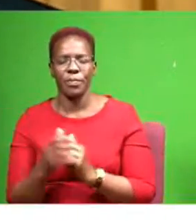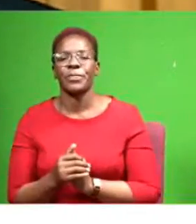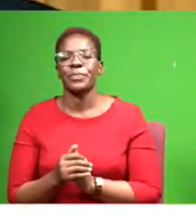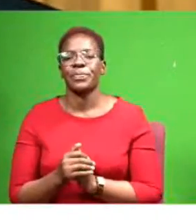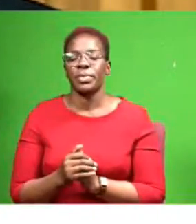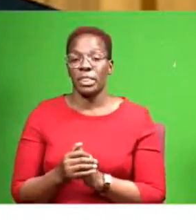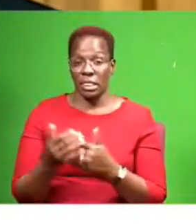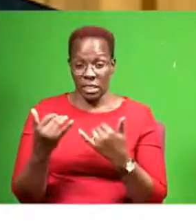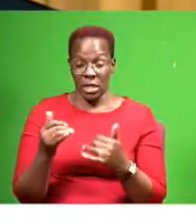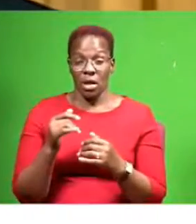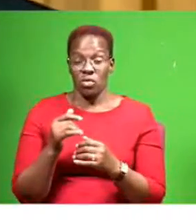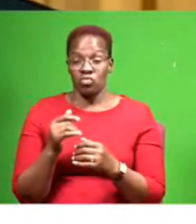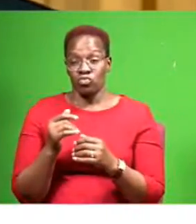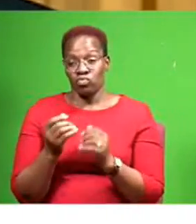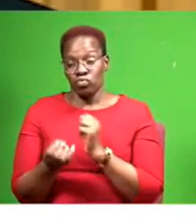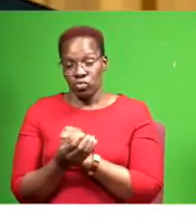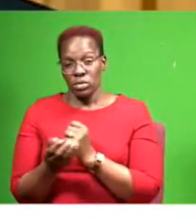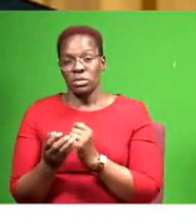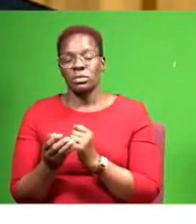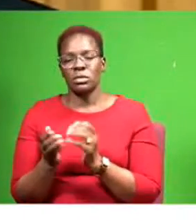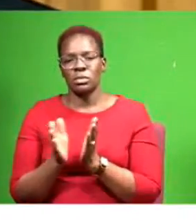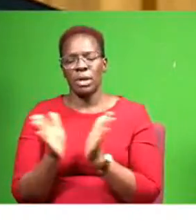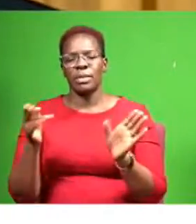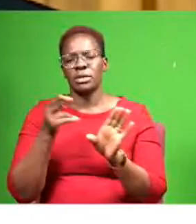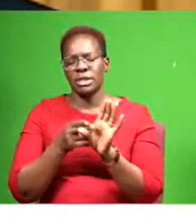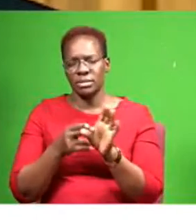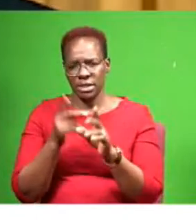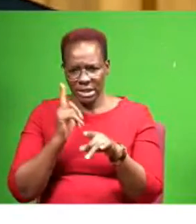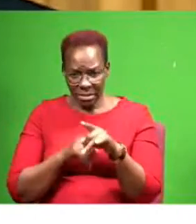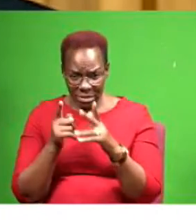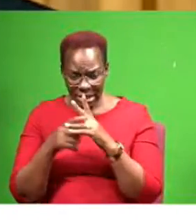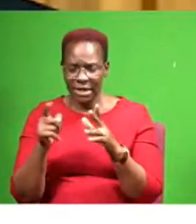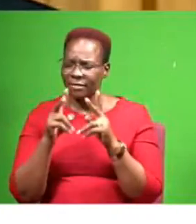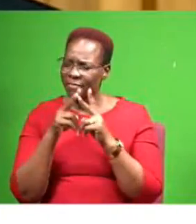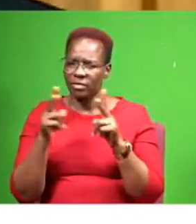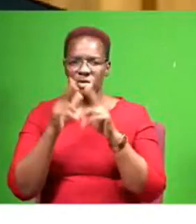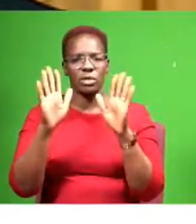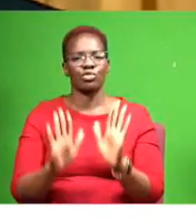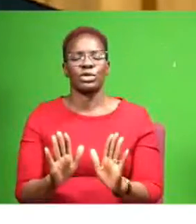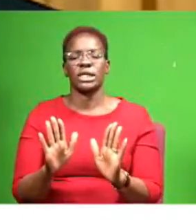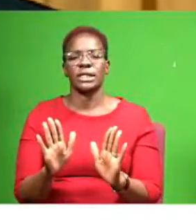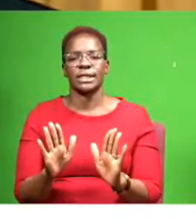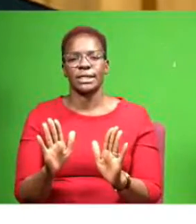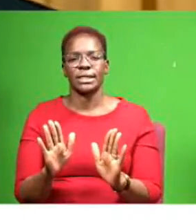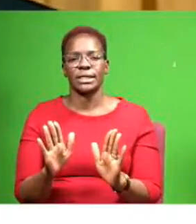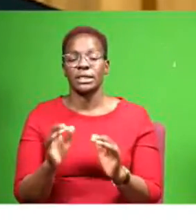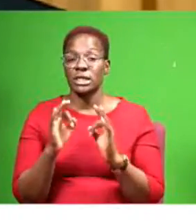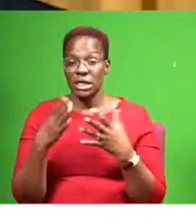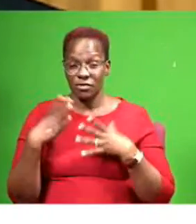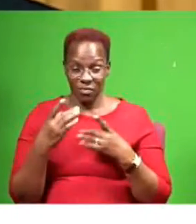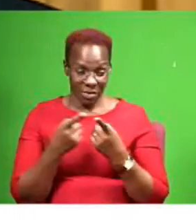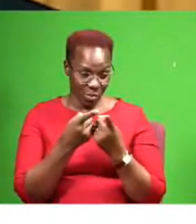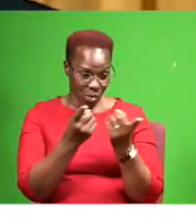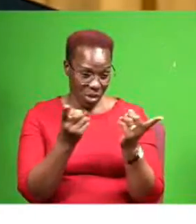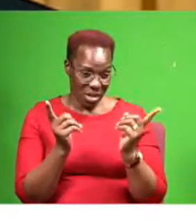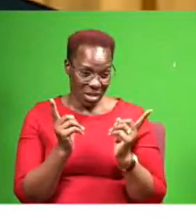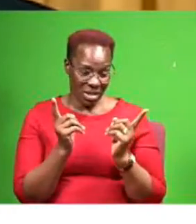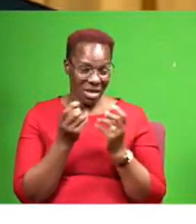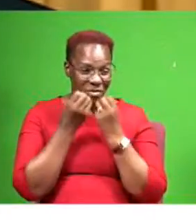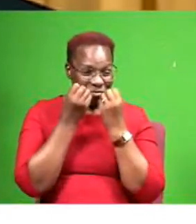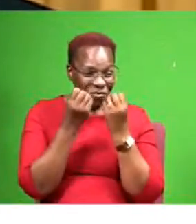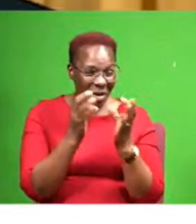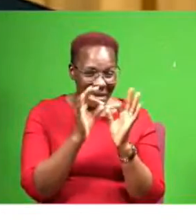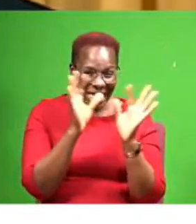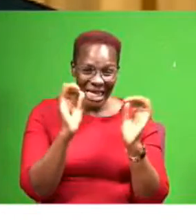And therefore, the adequacy of public participation at the outset is very crucial. For if the people are not well informed